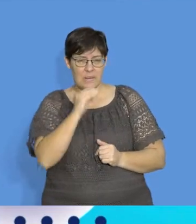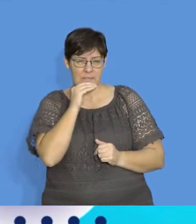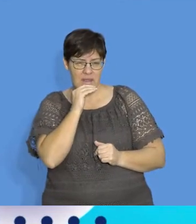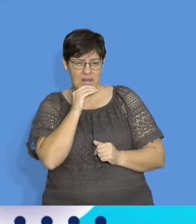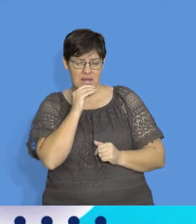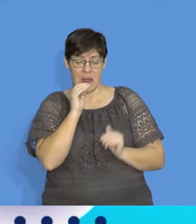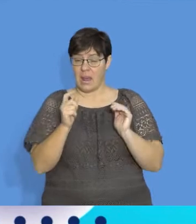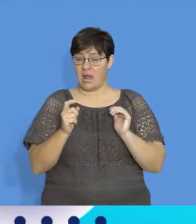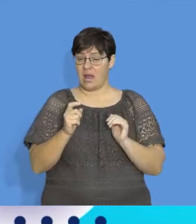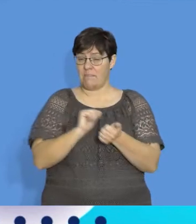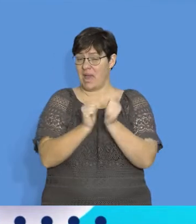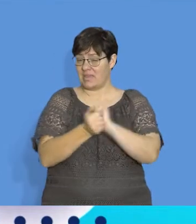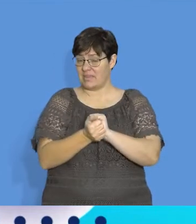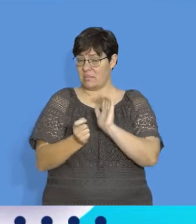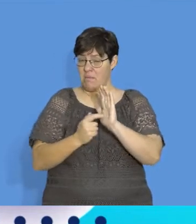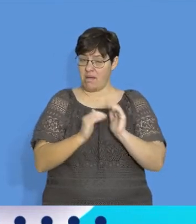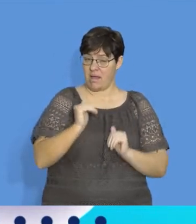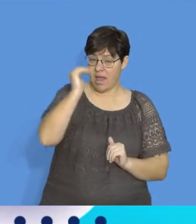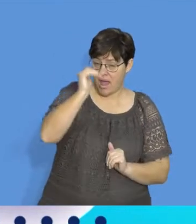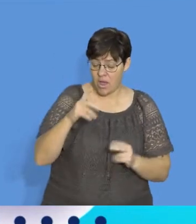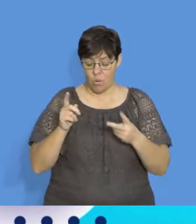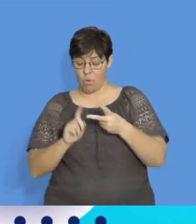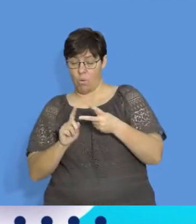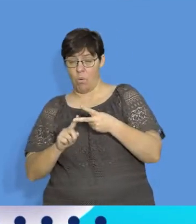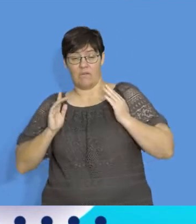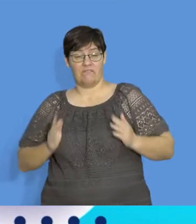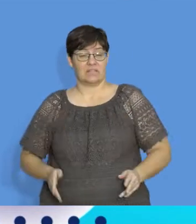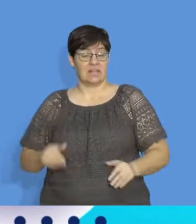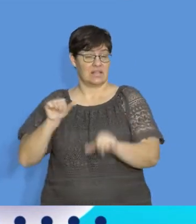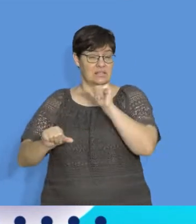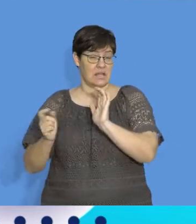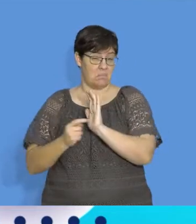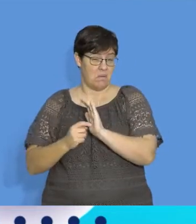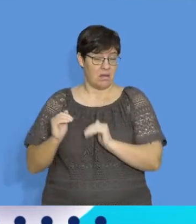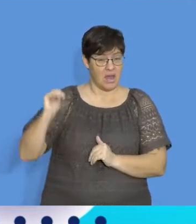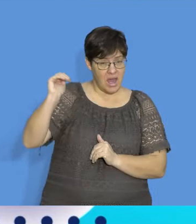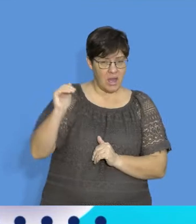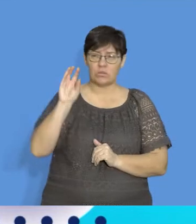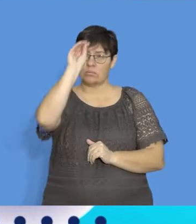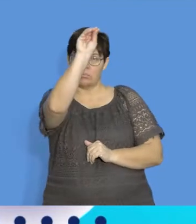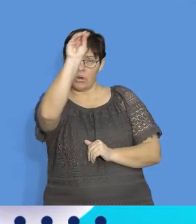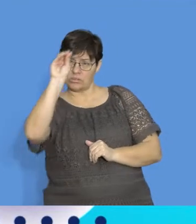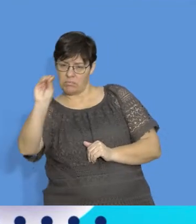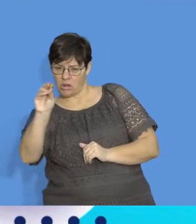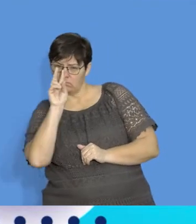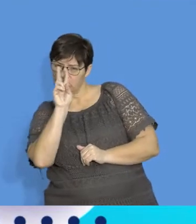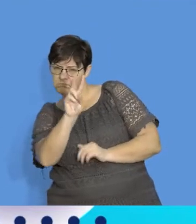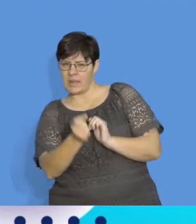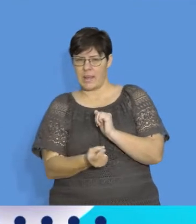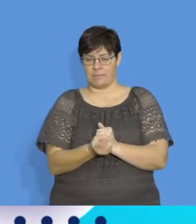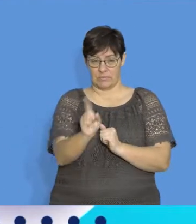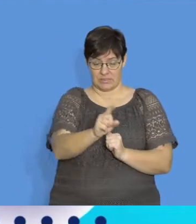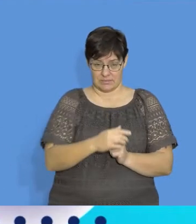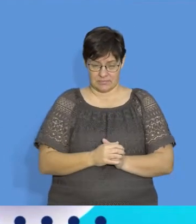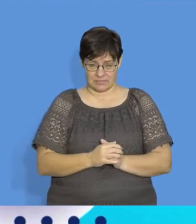does it mean a high maths mark means a good physical science mark? So we want to plot the 2 points and see